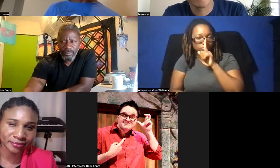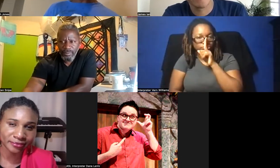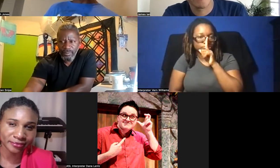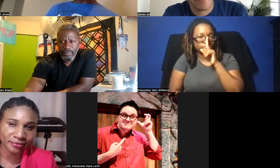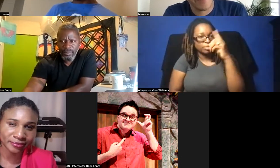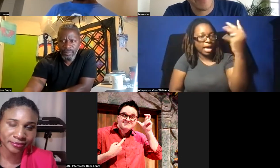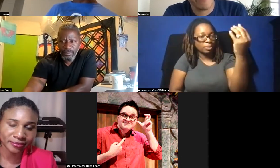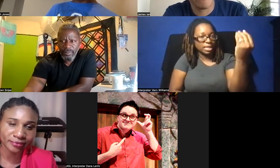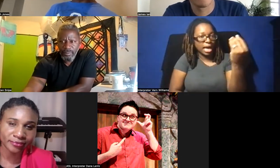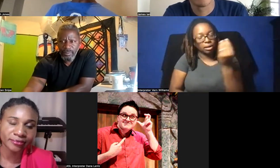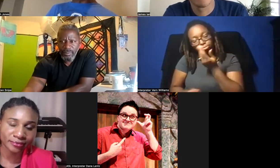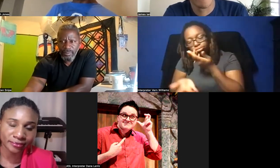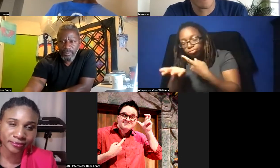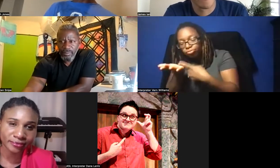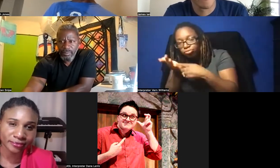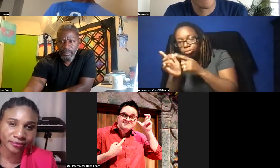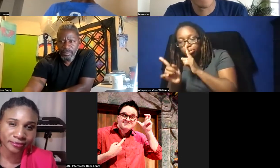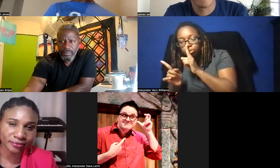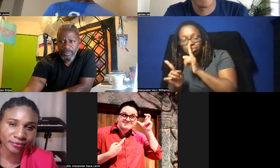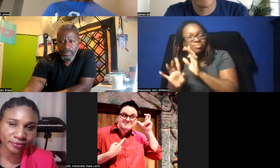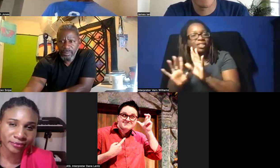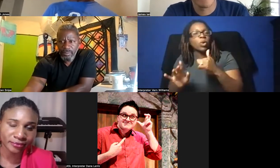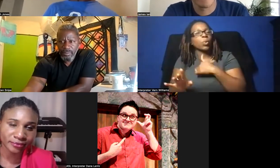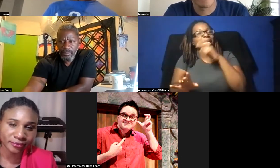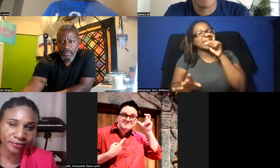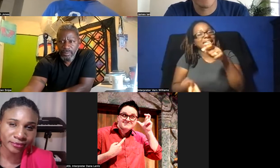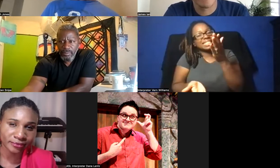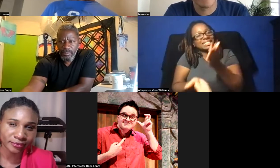streets. We have to get over the quote unquote